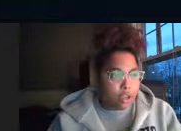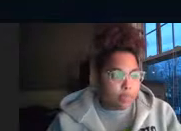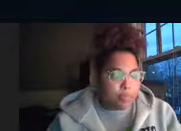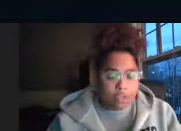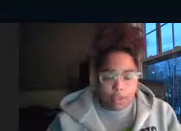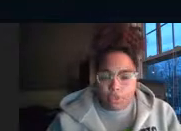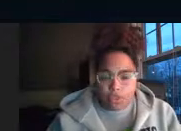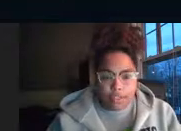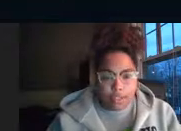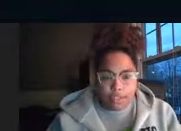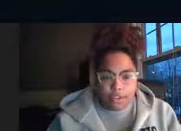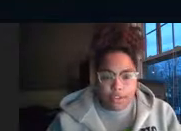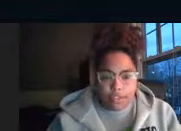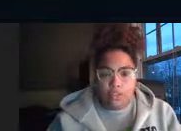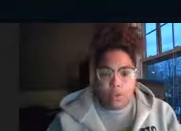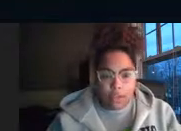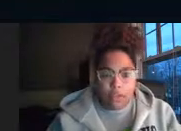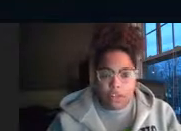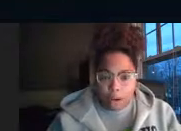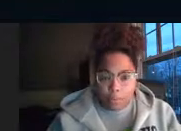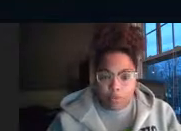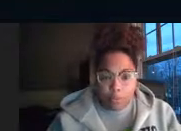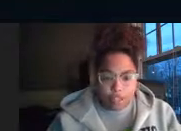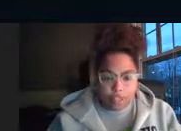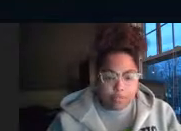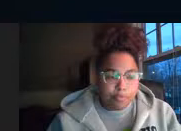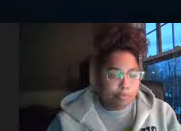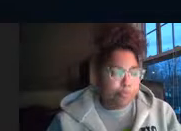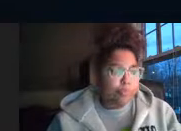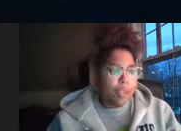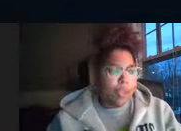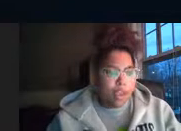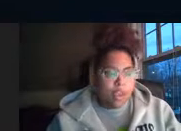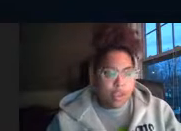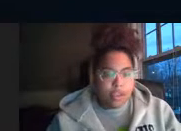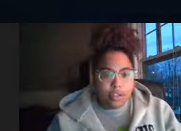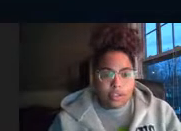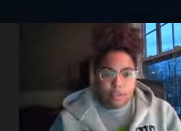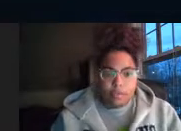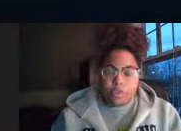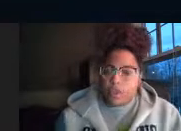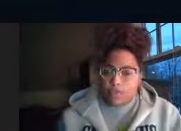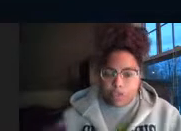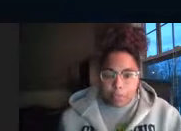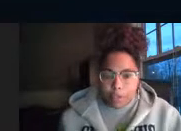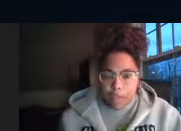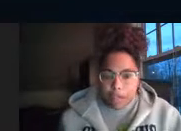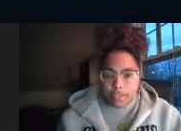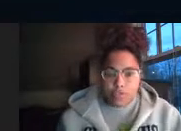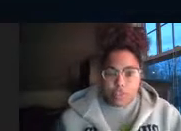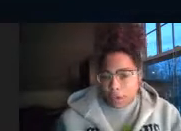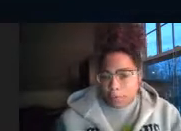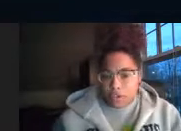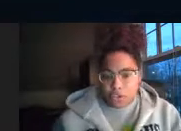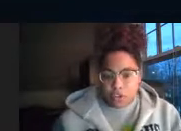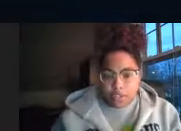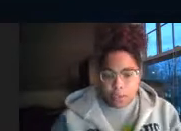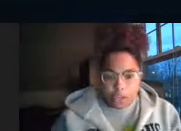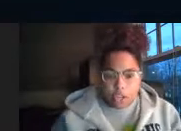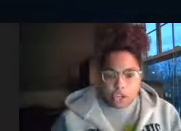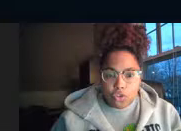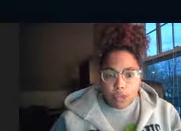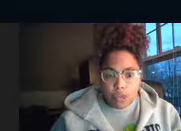that was something that was stressed a lot in the surveys, wanting an unarmed response, and with a van full of supplies so that they're able